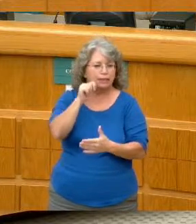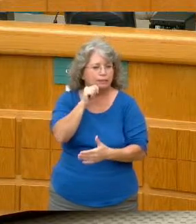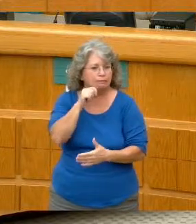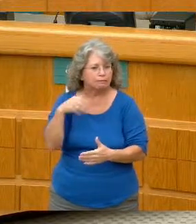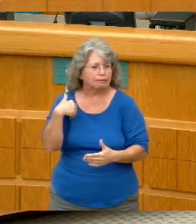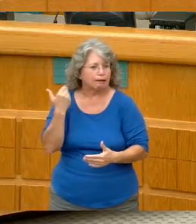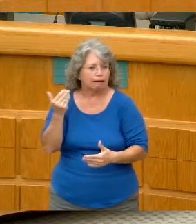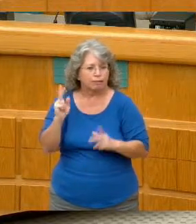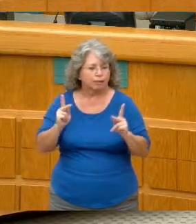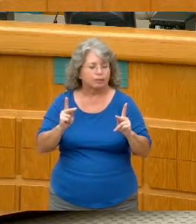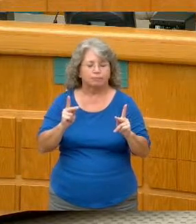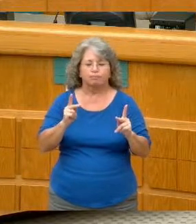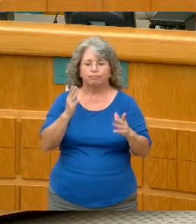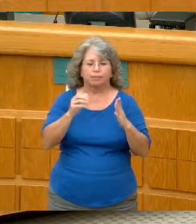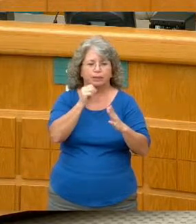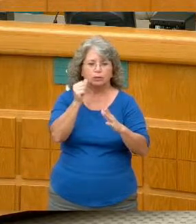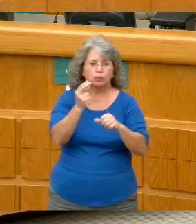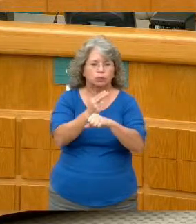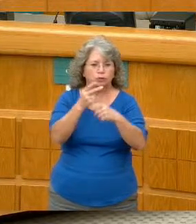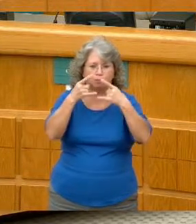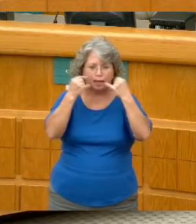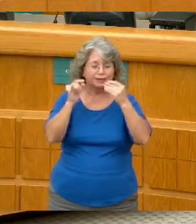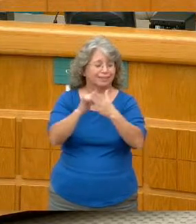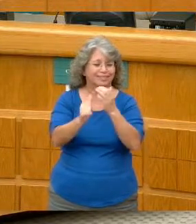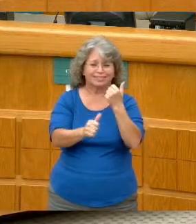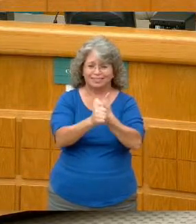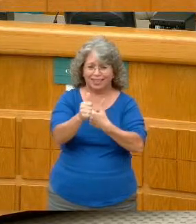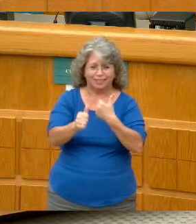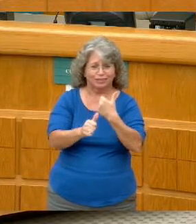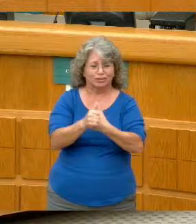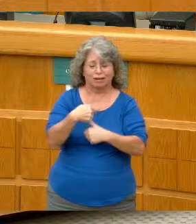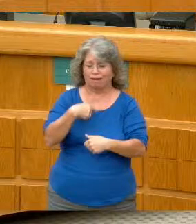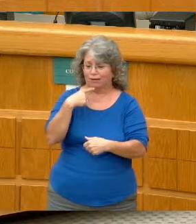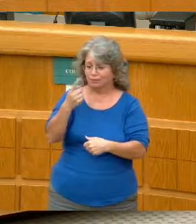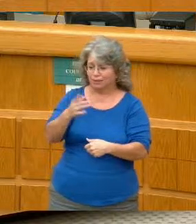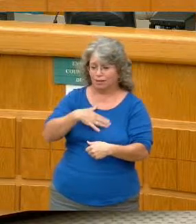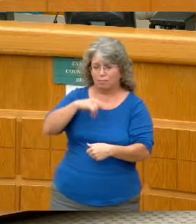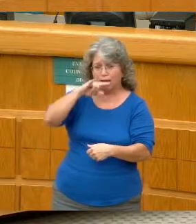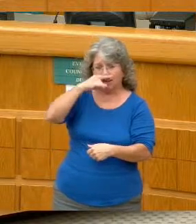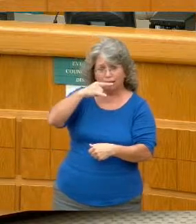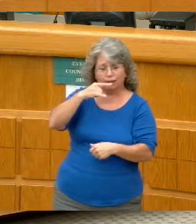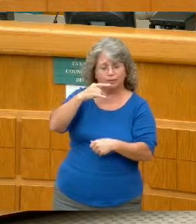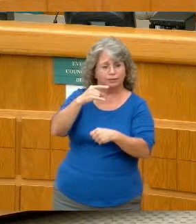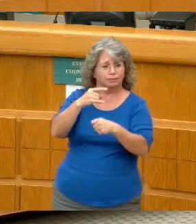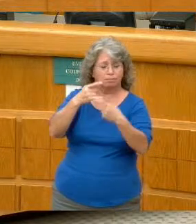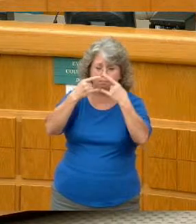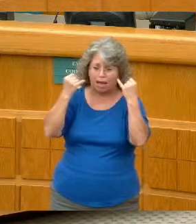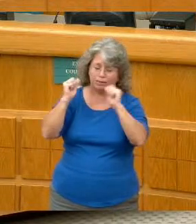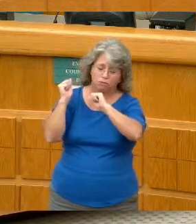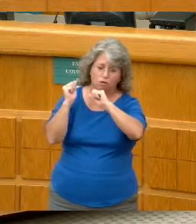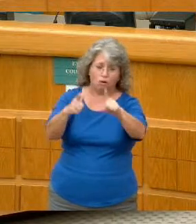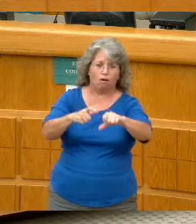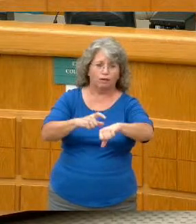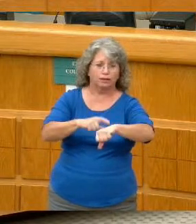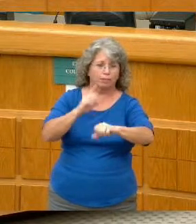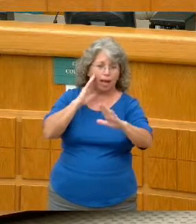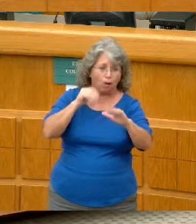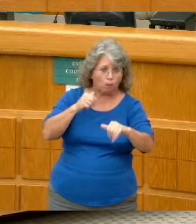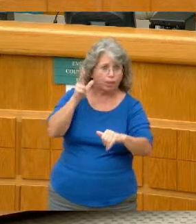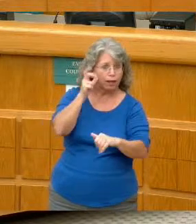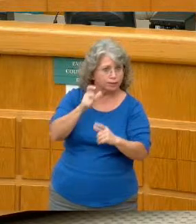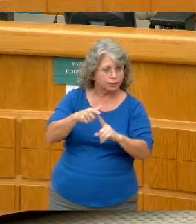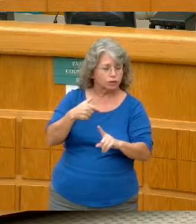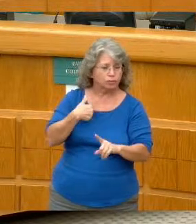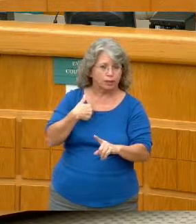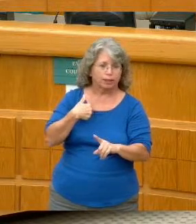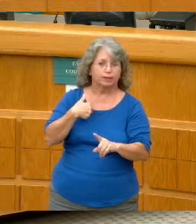don't wear masks, which is probably dangerous. Even I tell my kids to wear masks all the time,